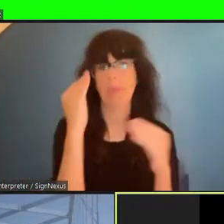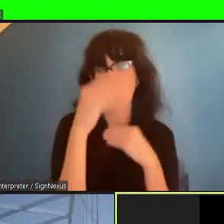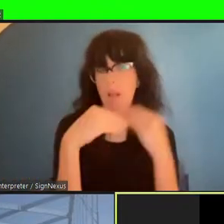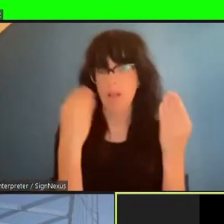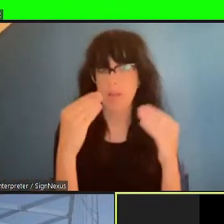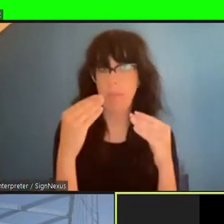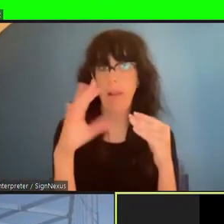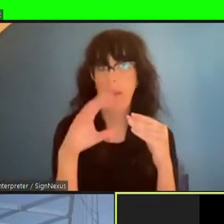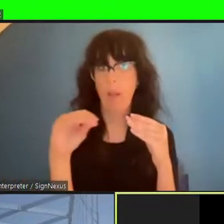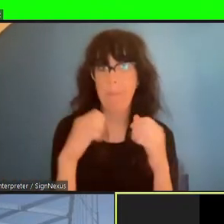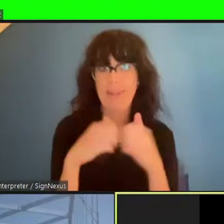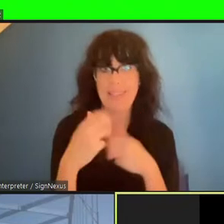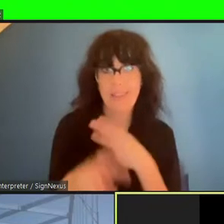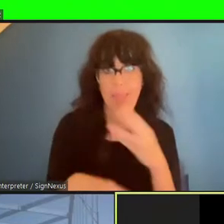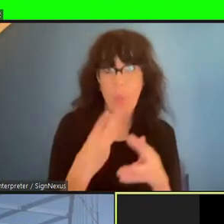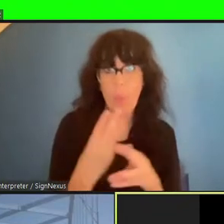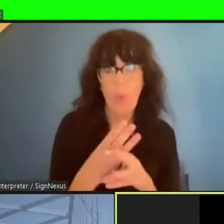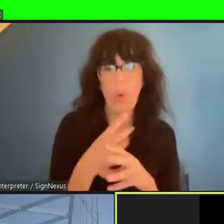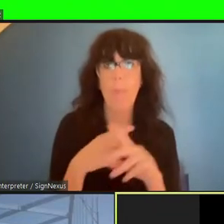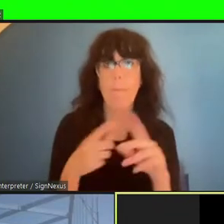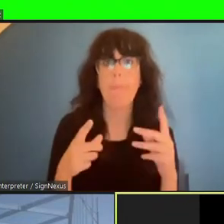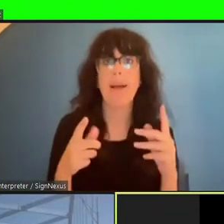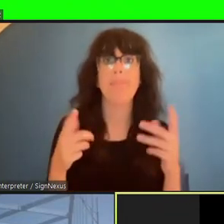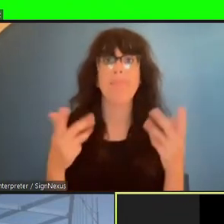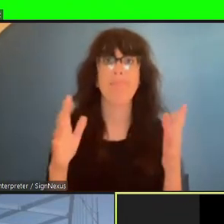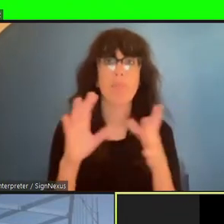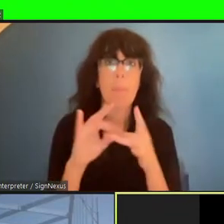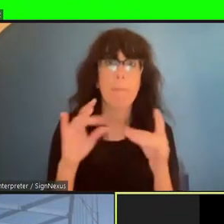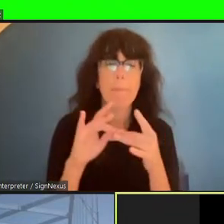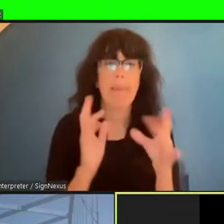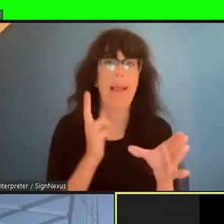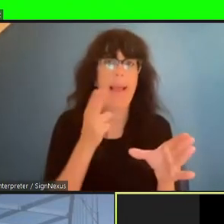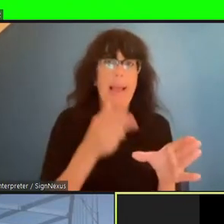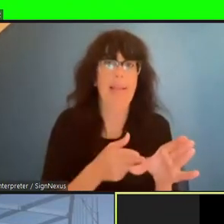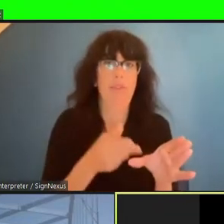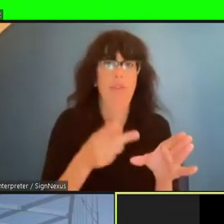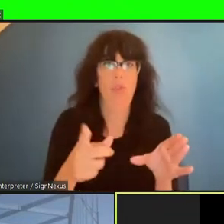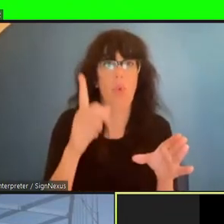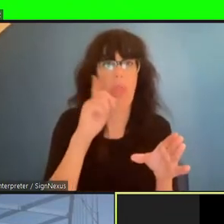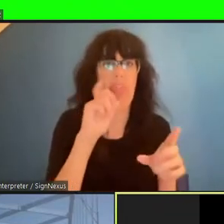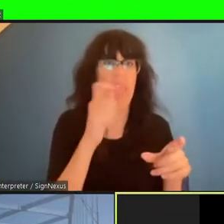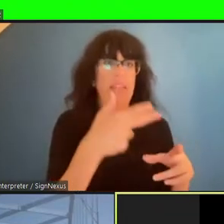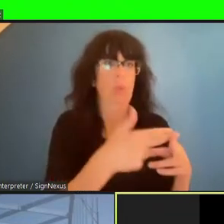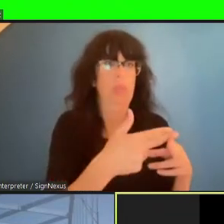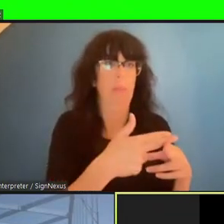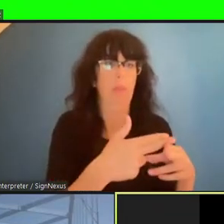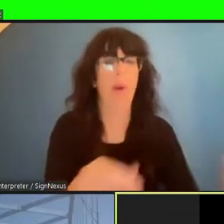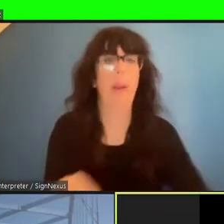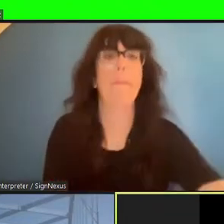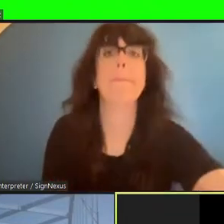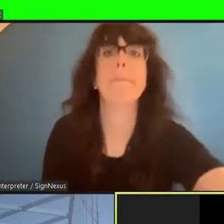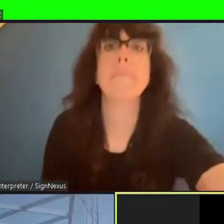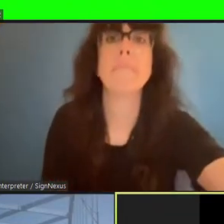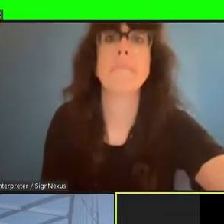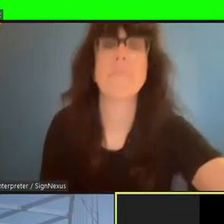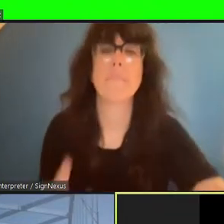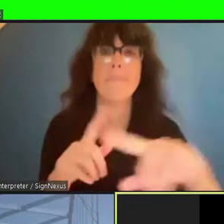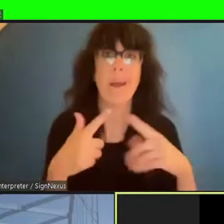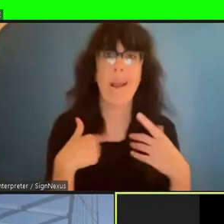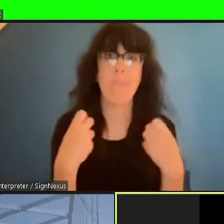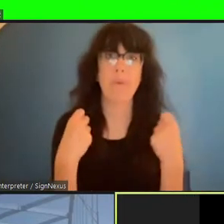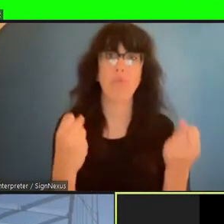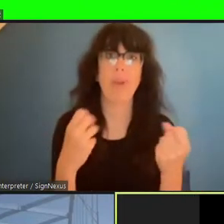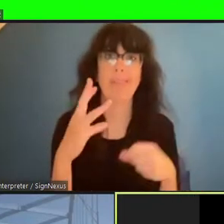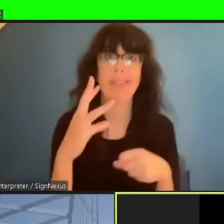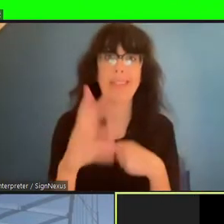and yet um as i mentioned i i joined this thing thinking it was temporary but i've been driving for six years um we